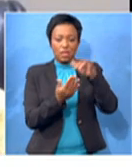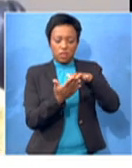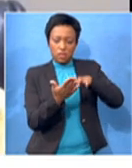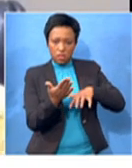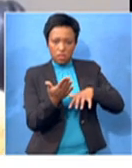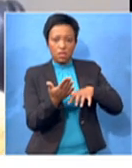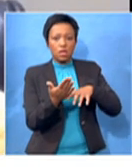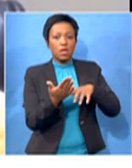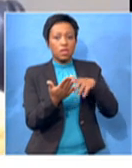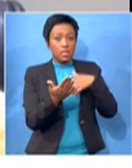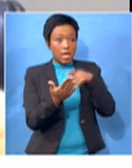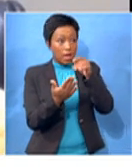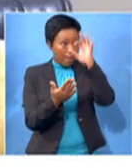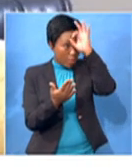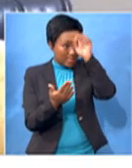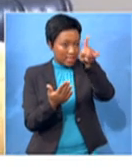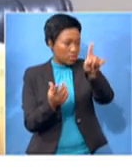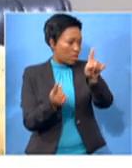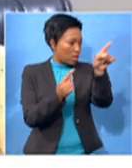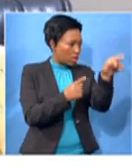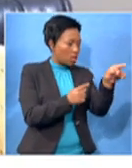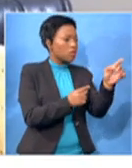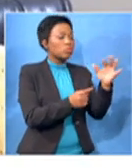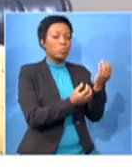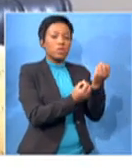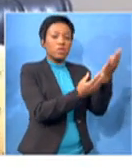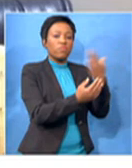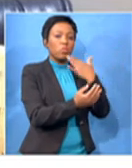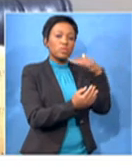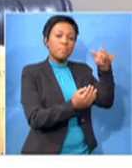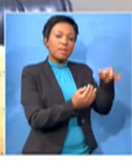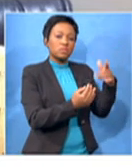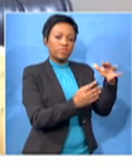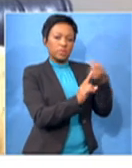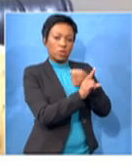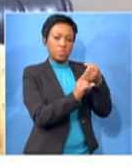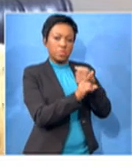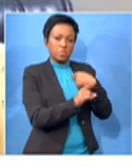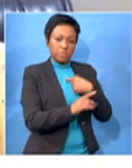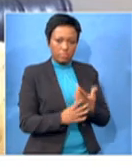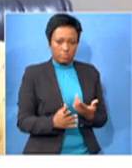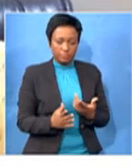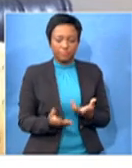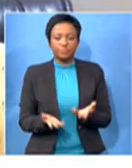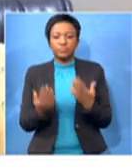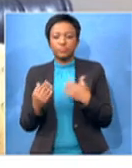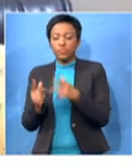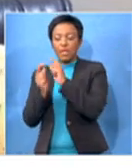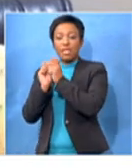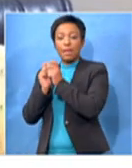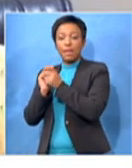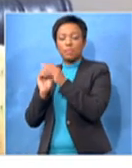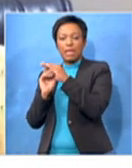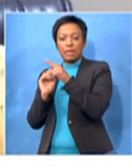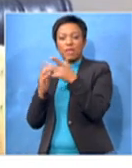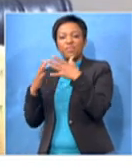a perpetrator. Okay. Now, the Sexual Offences and Related Matters Amendment Bill also talks about,